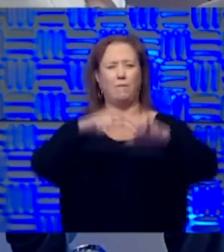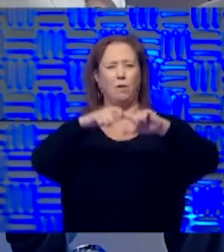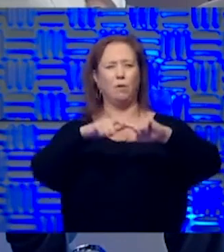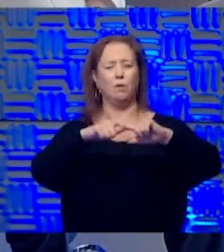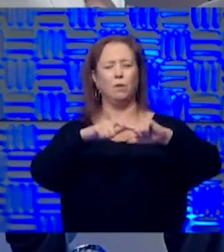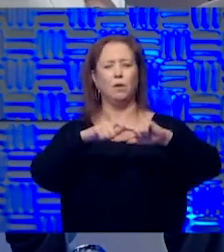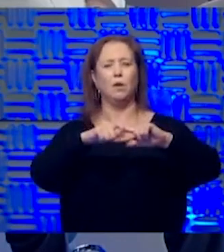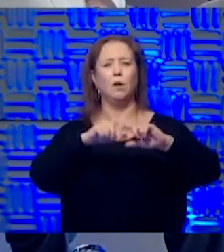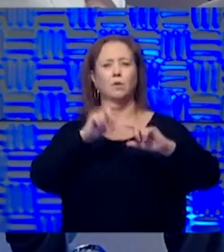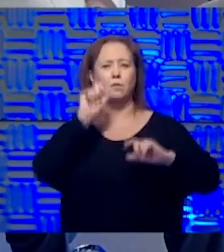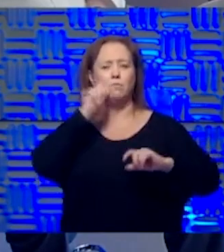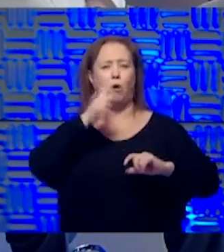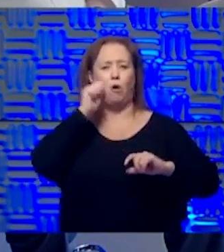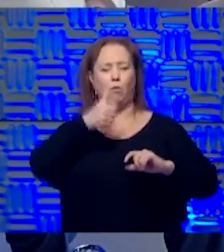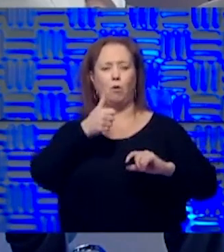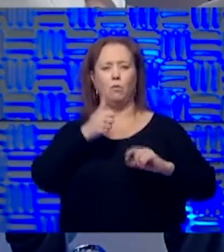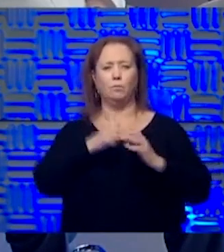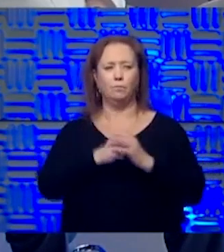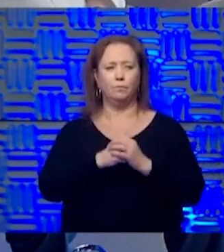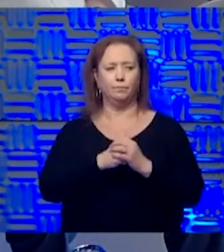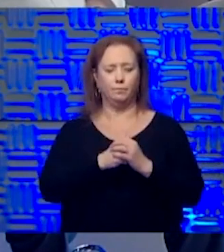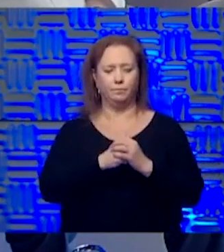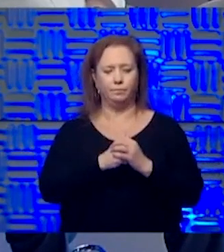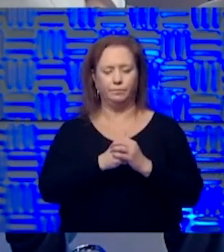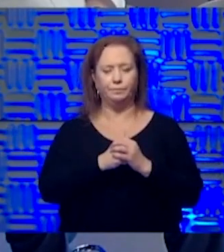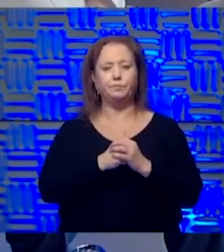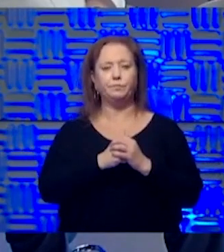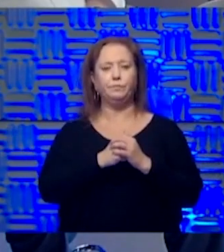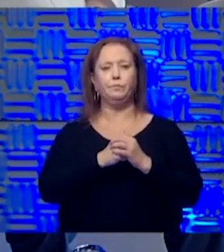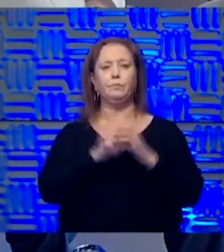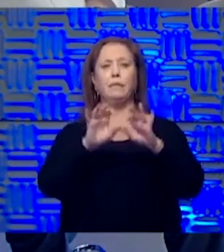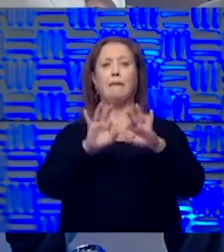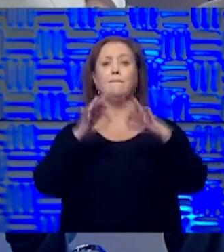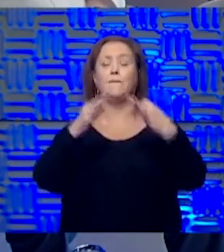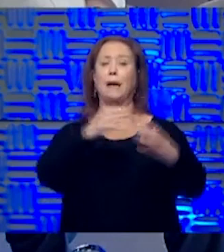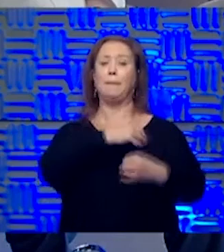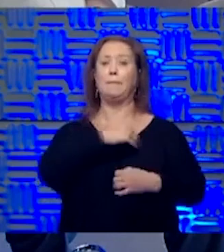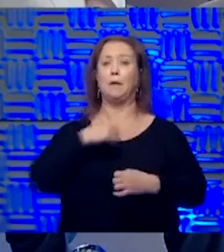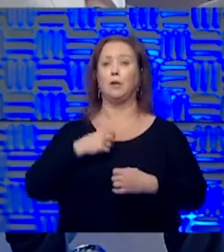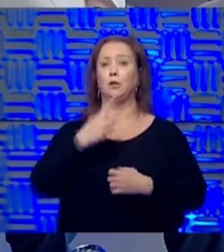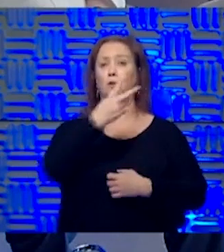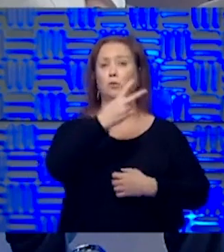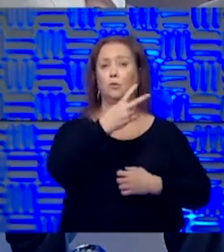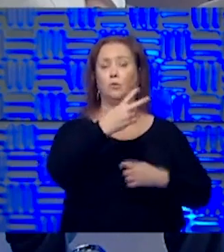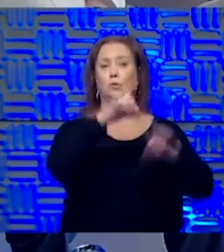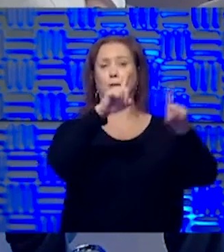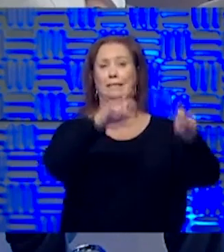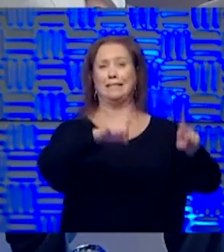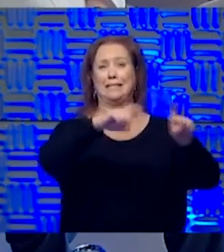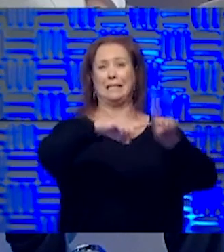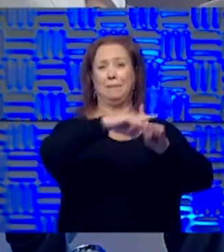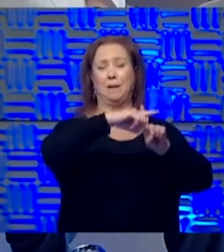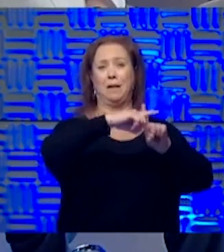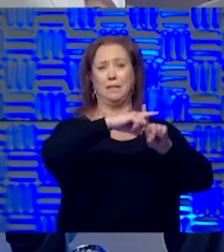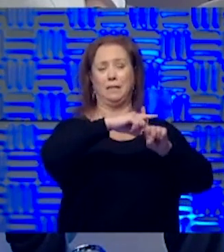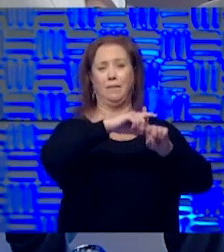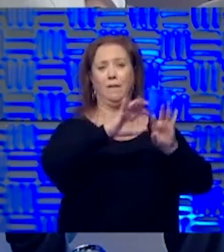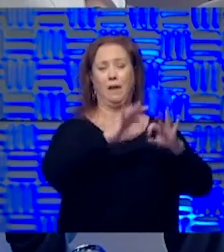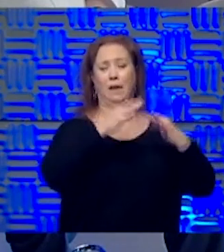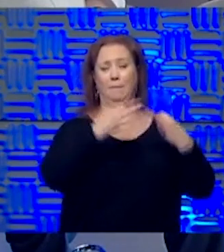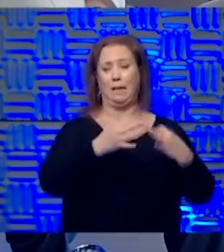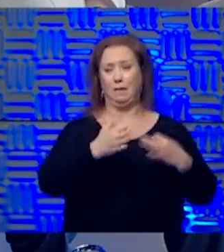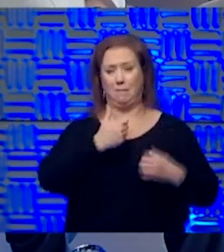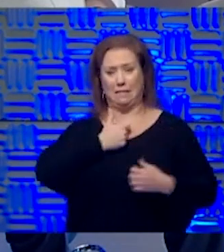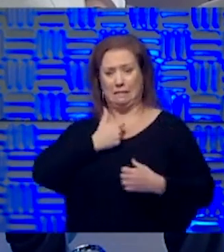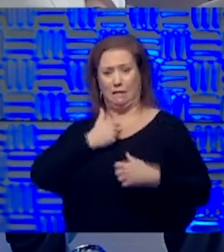Okay. Look for us tomorrow. We'll come back with that answer. All right. And family members, 2 of them tested positive yesterday for COVID. Should I be tested? What should I